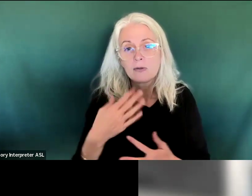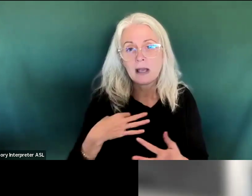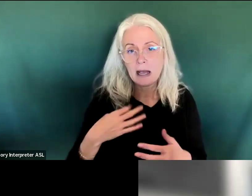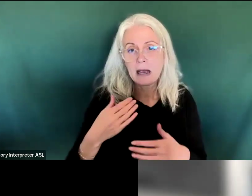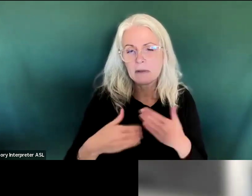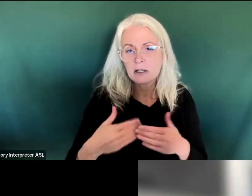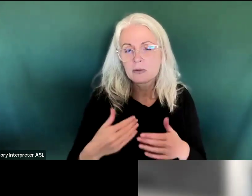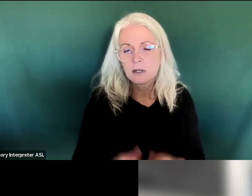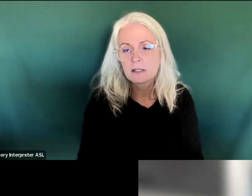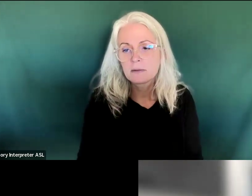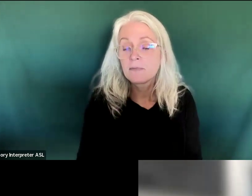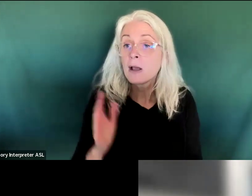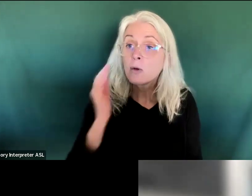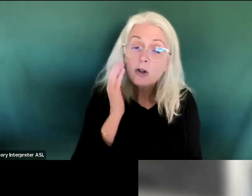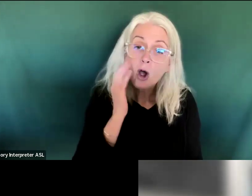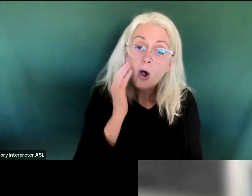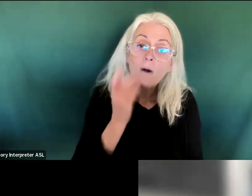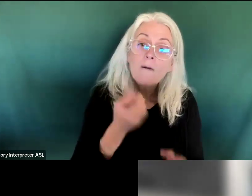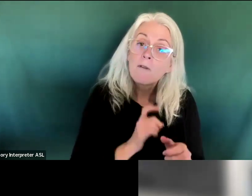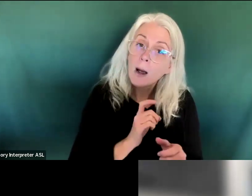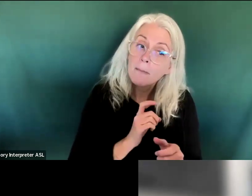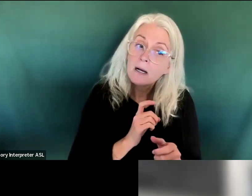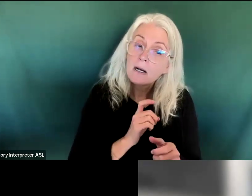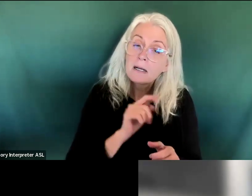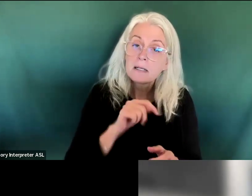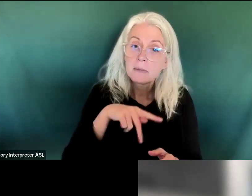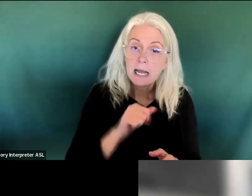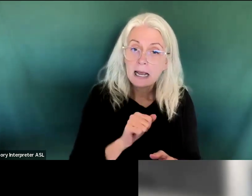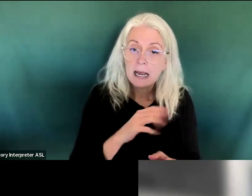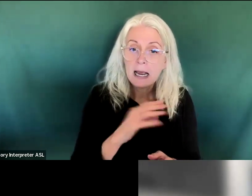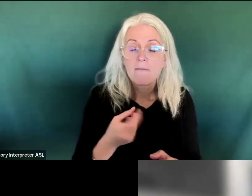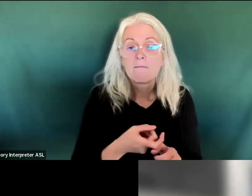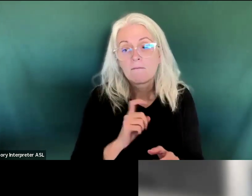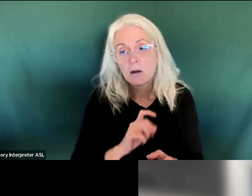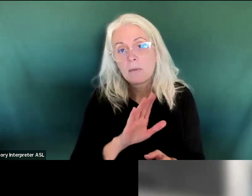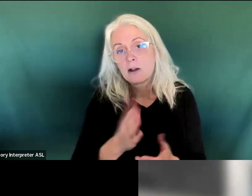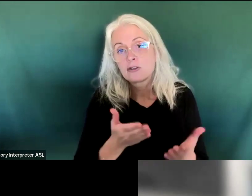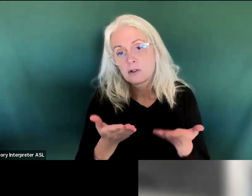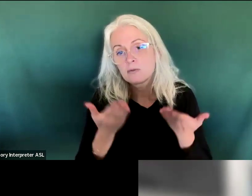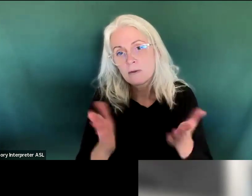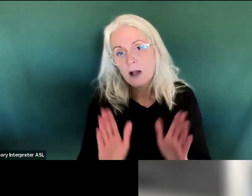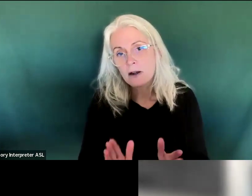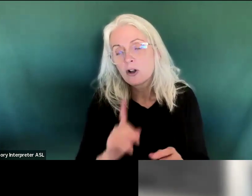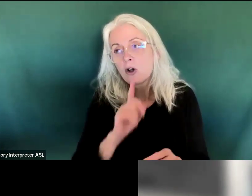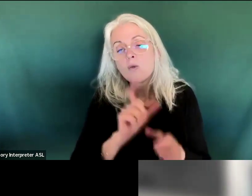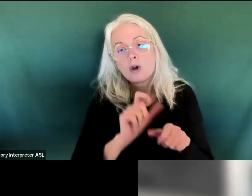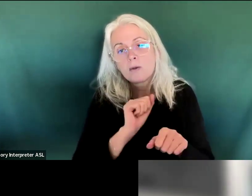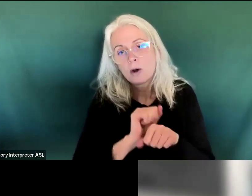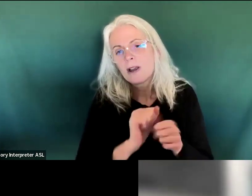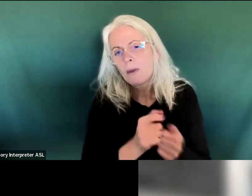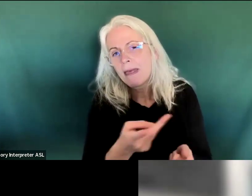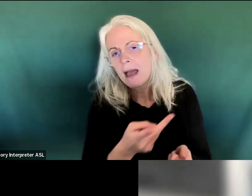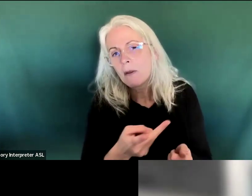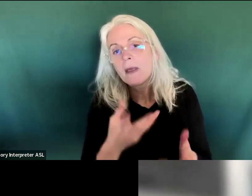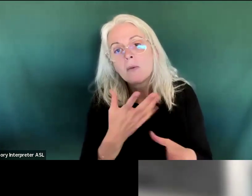application process. So they will know from the TPA and also from their service provider who's working with them. They will both get